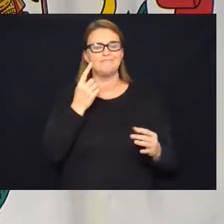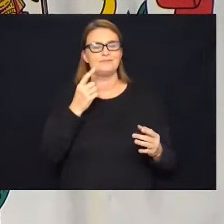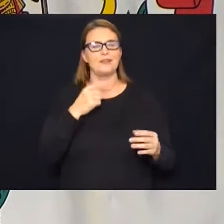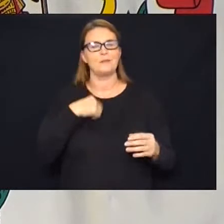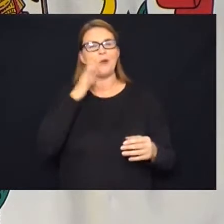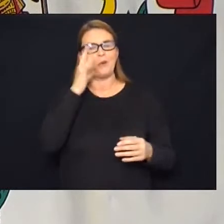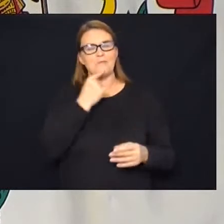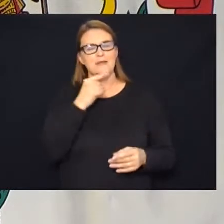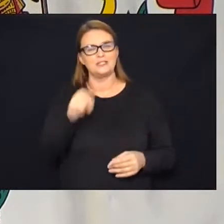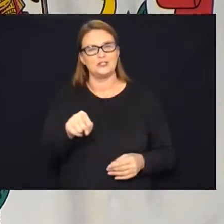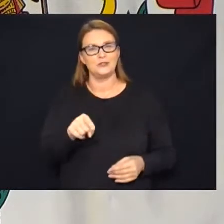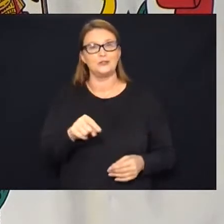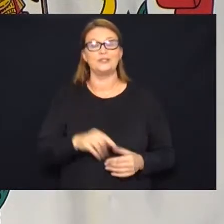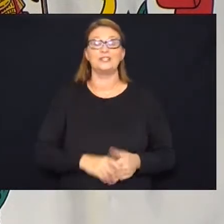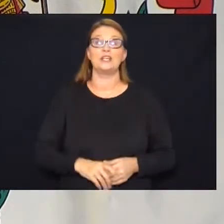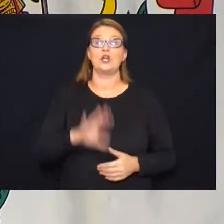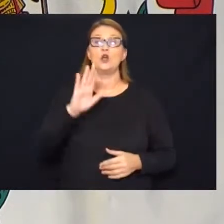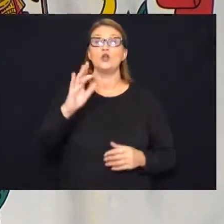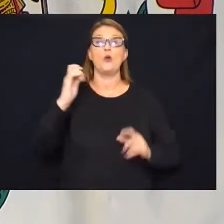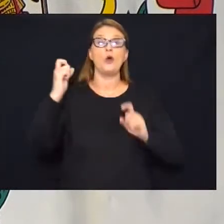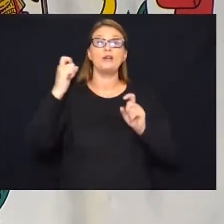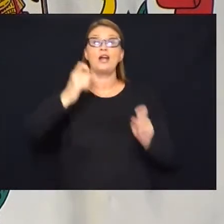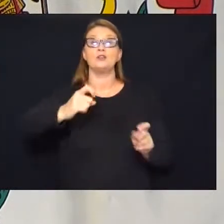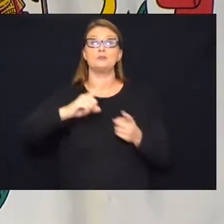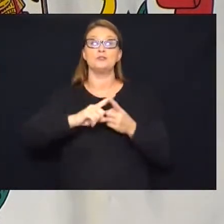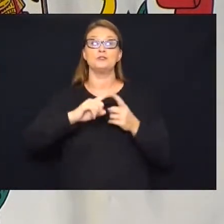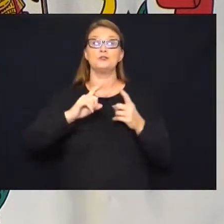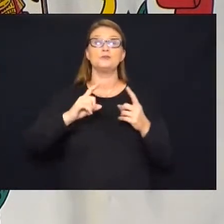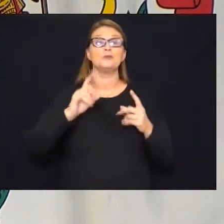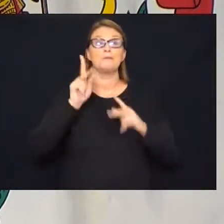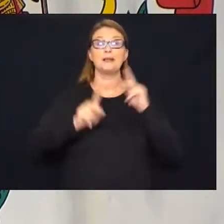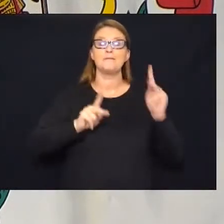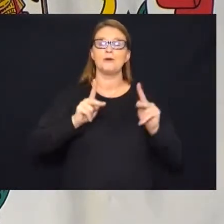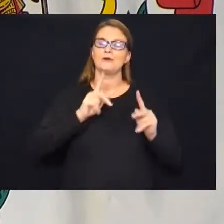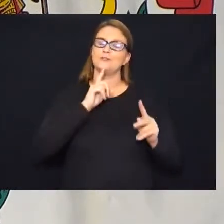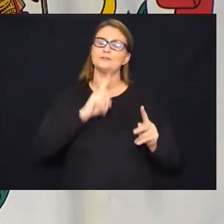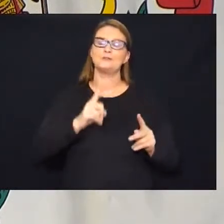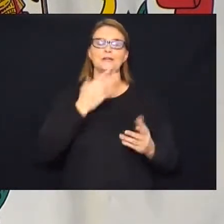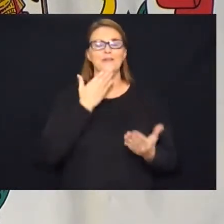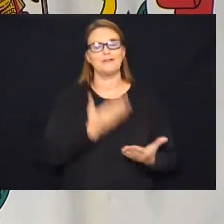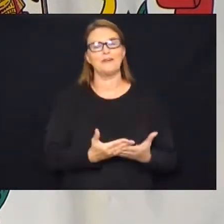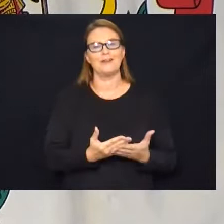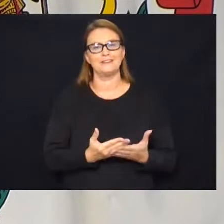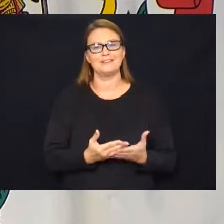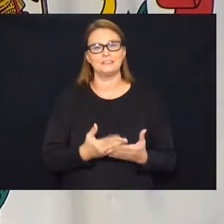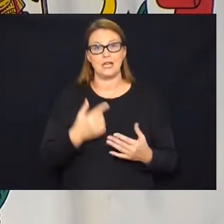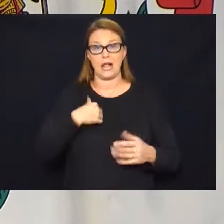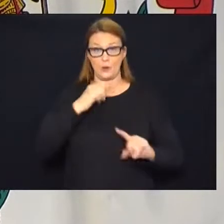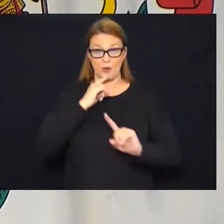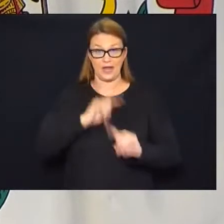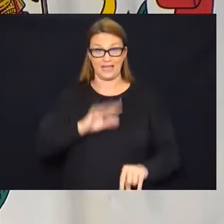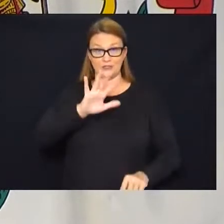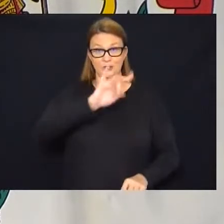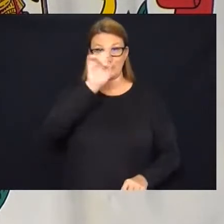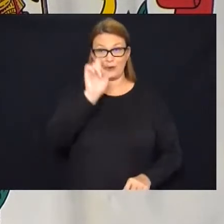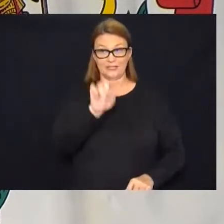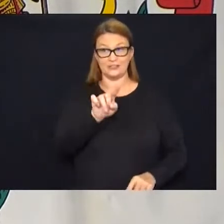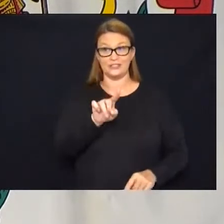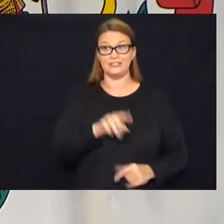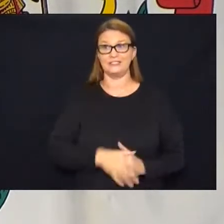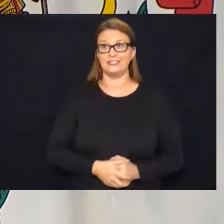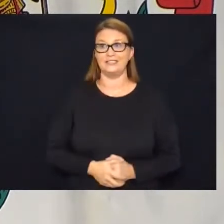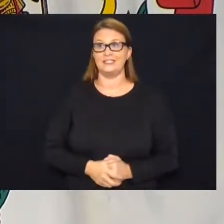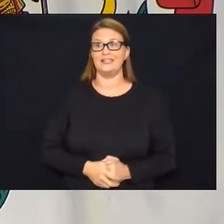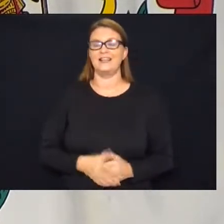we'll miss you. And your contribution is surely duly noted. But I'll let my health team answer your question, and again,